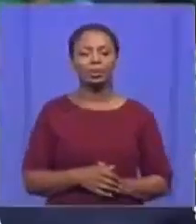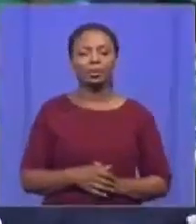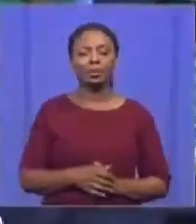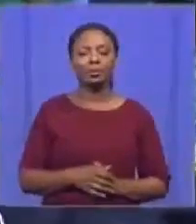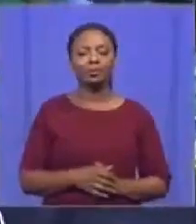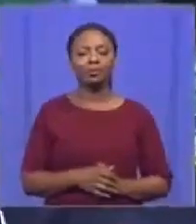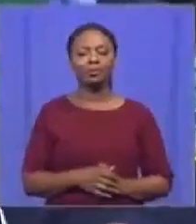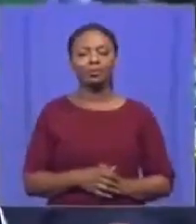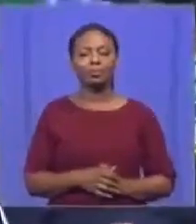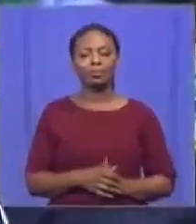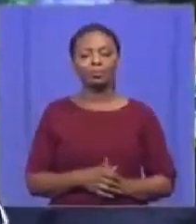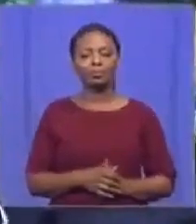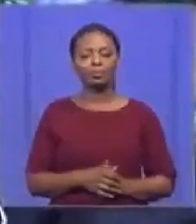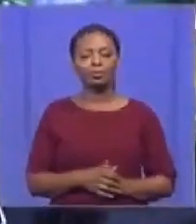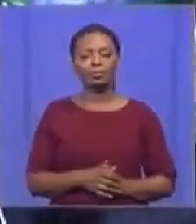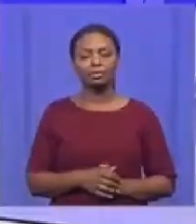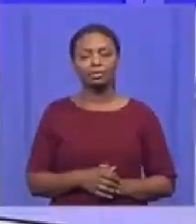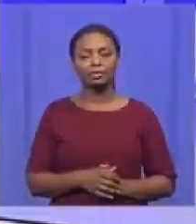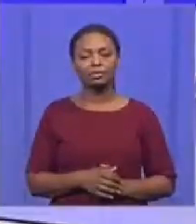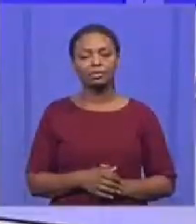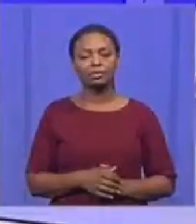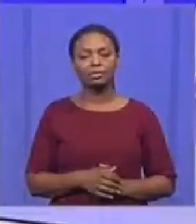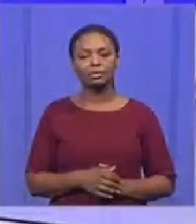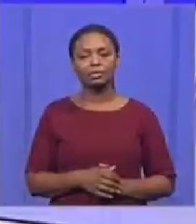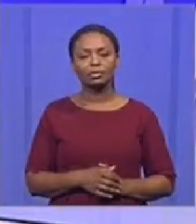SABC mo Johannesburg.